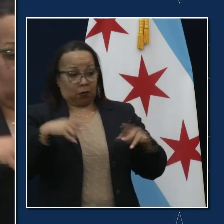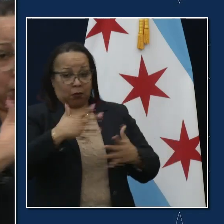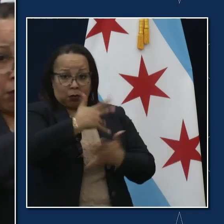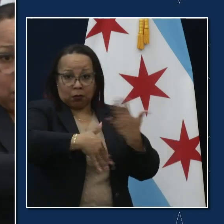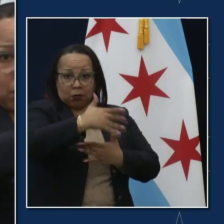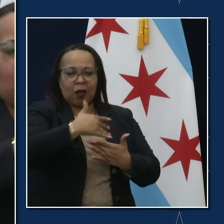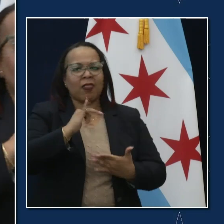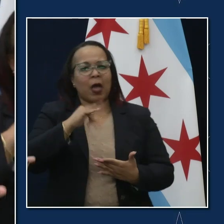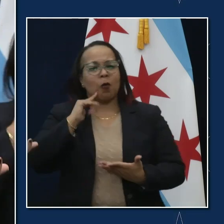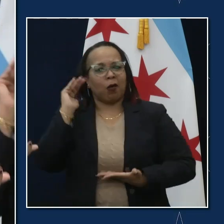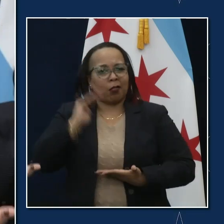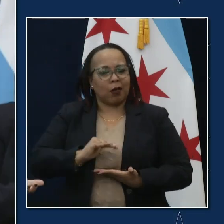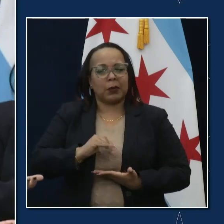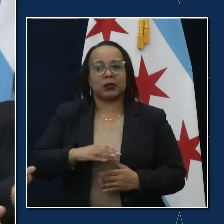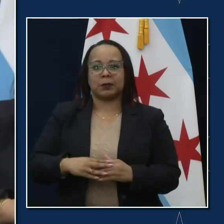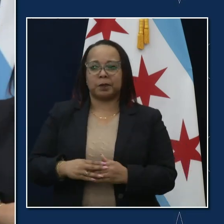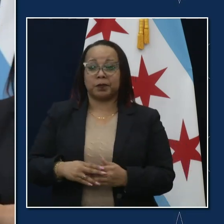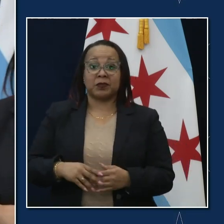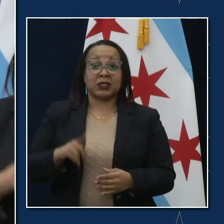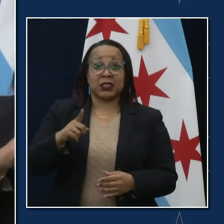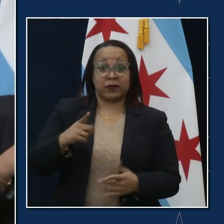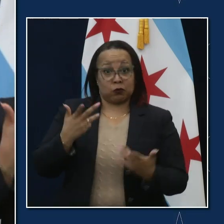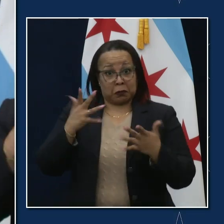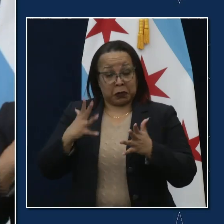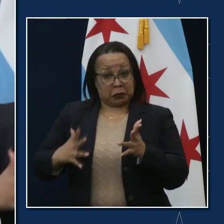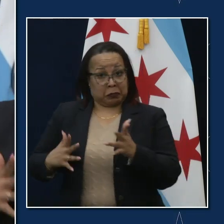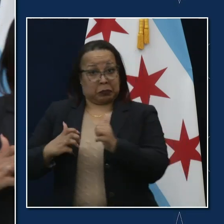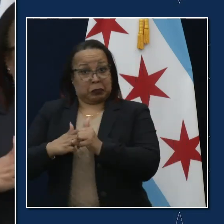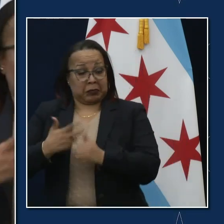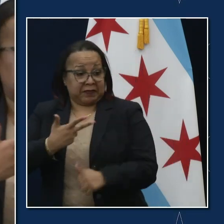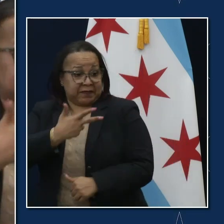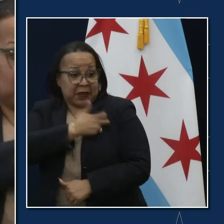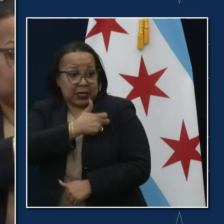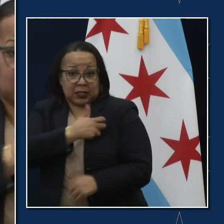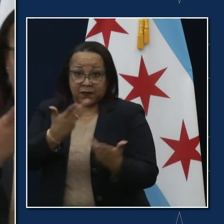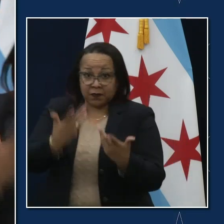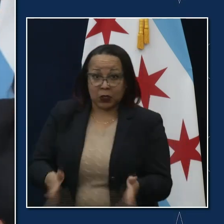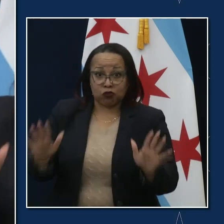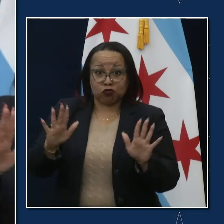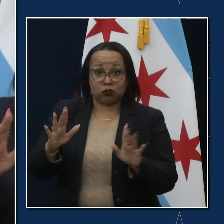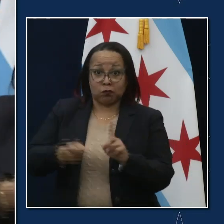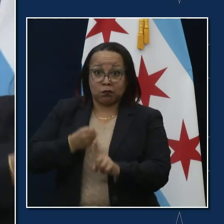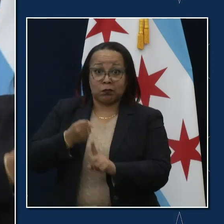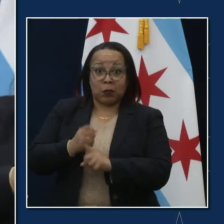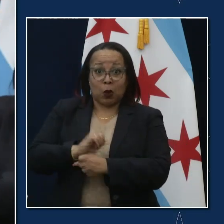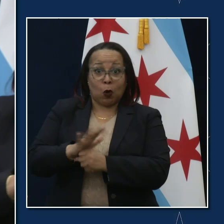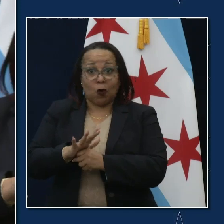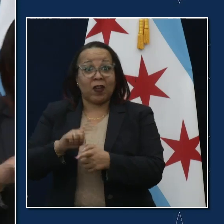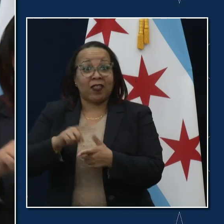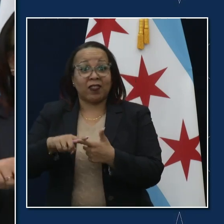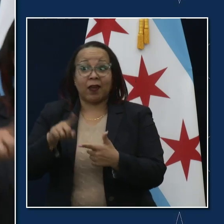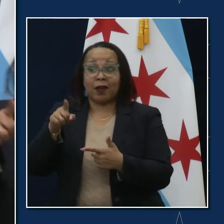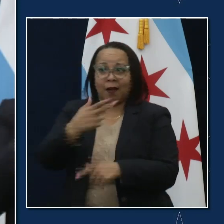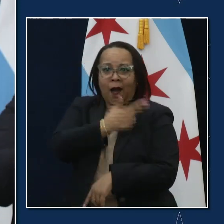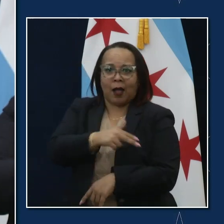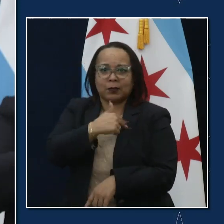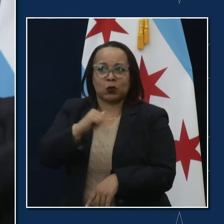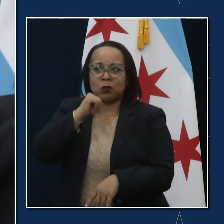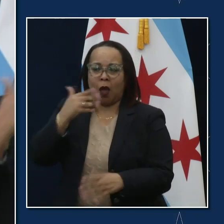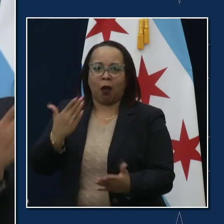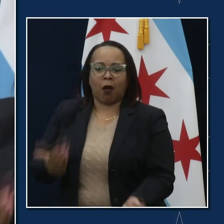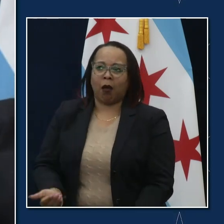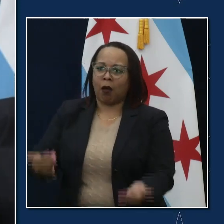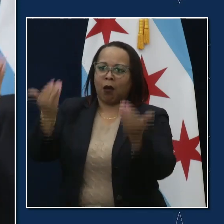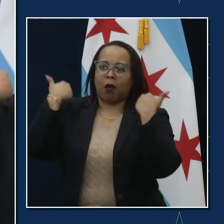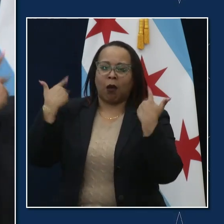some of that. And then if people are up to date on their vaccines, if COVID hits, we don't stress the hospitals in the same way. And